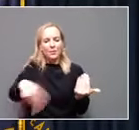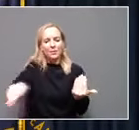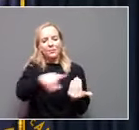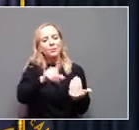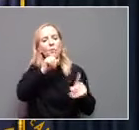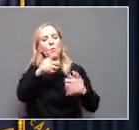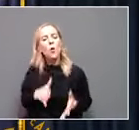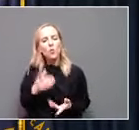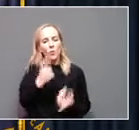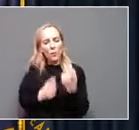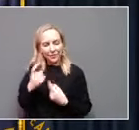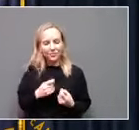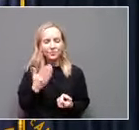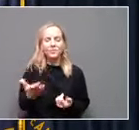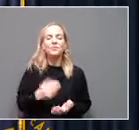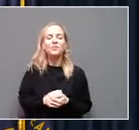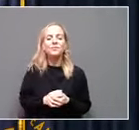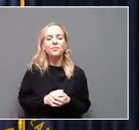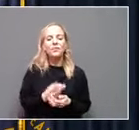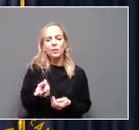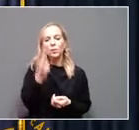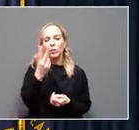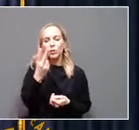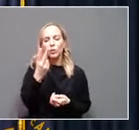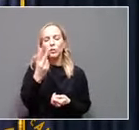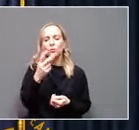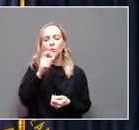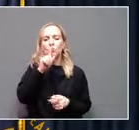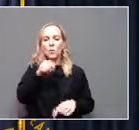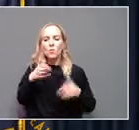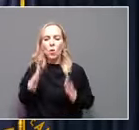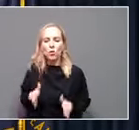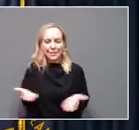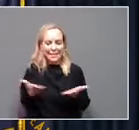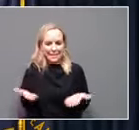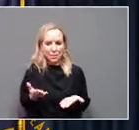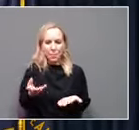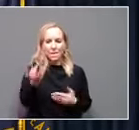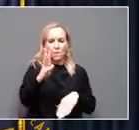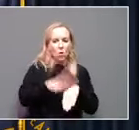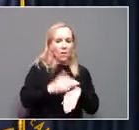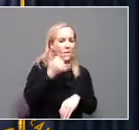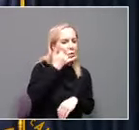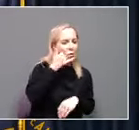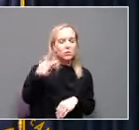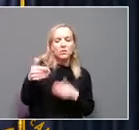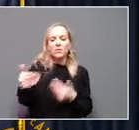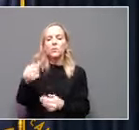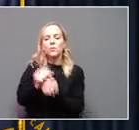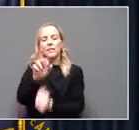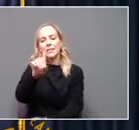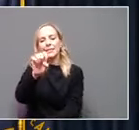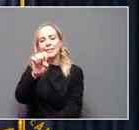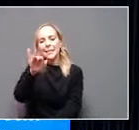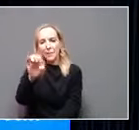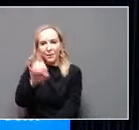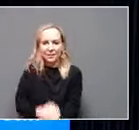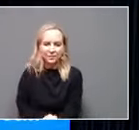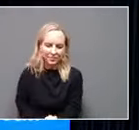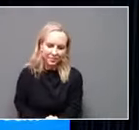got two of our journalists here and about four on the line. So, Debbie, we'll start with you.